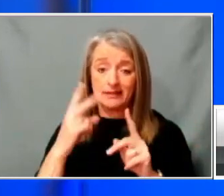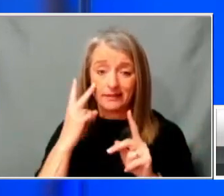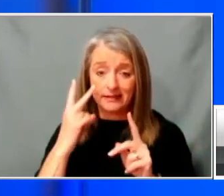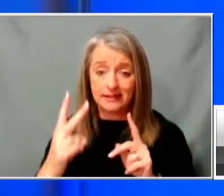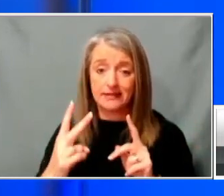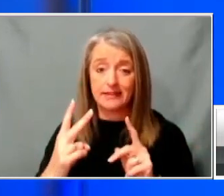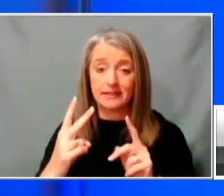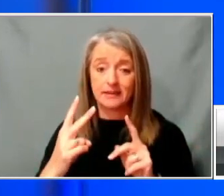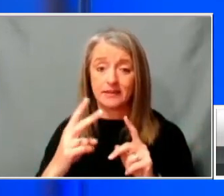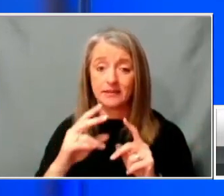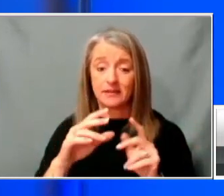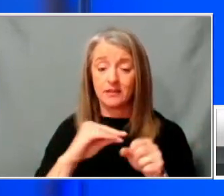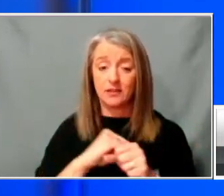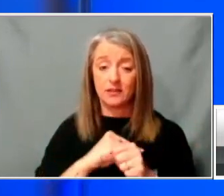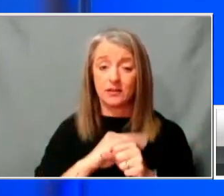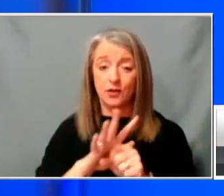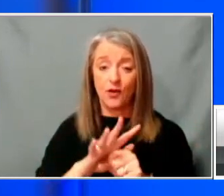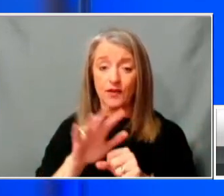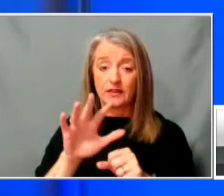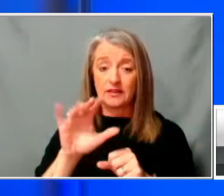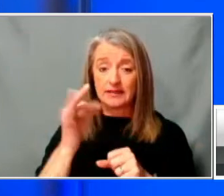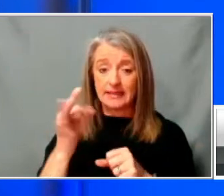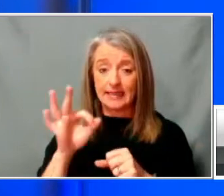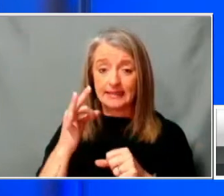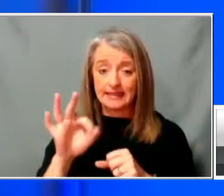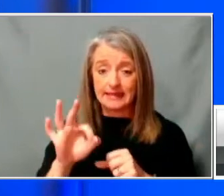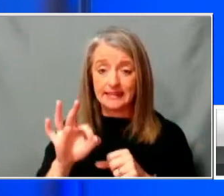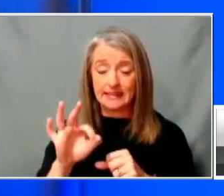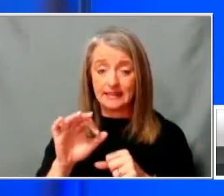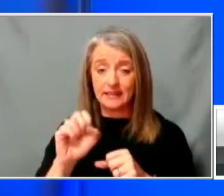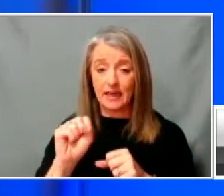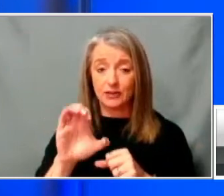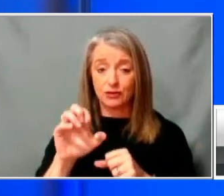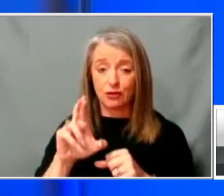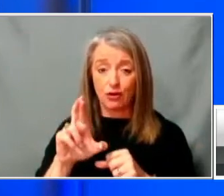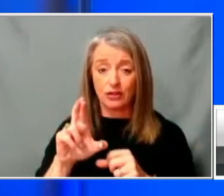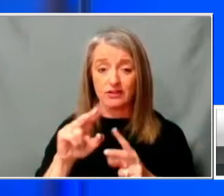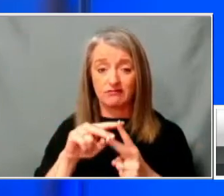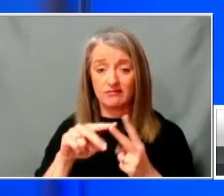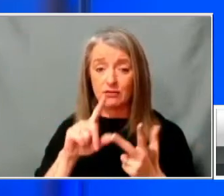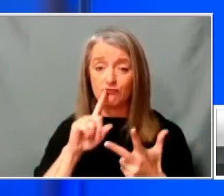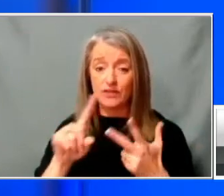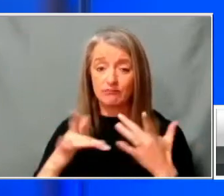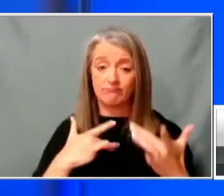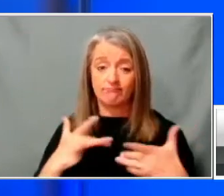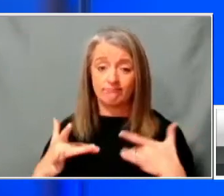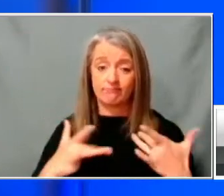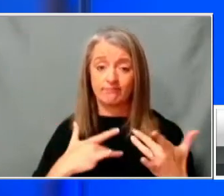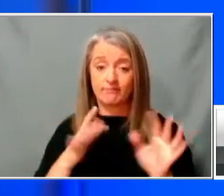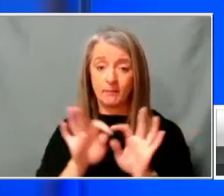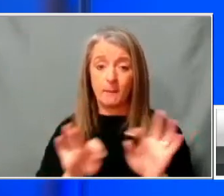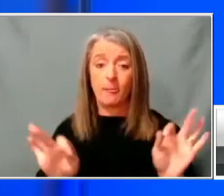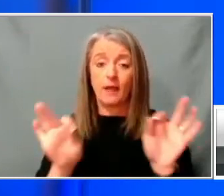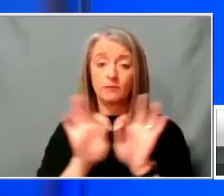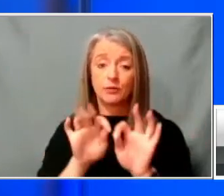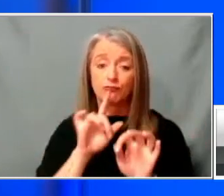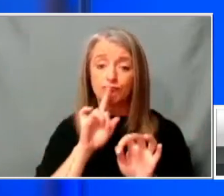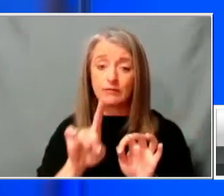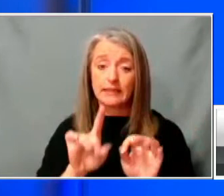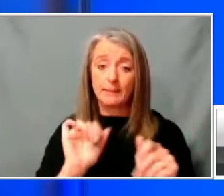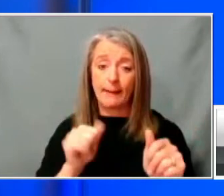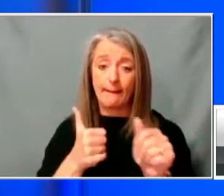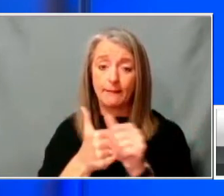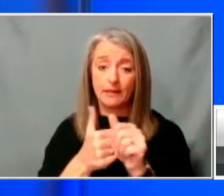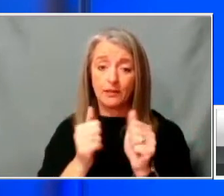with the SARS-CoV-2 and COVID-19. So I think it is a real concern, and that is why it is so important to really be up to date with